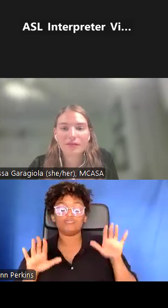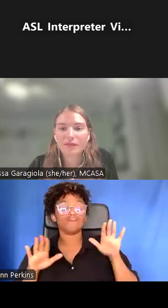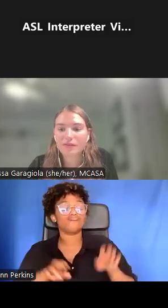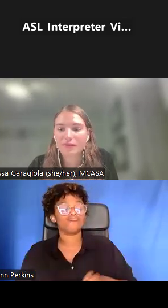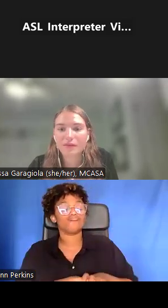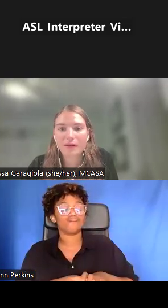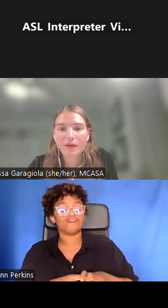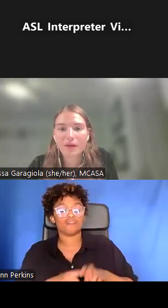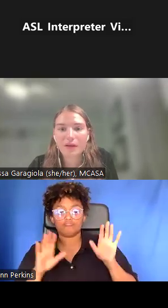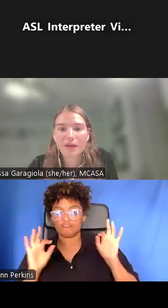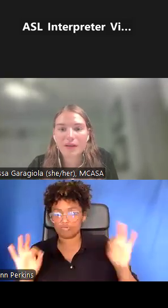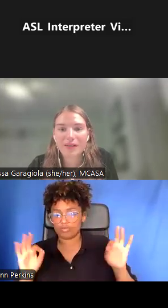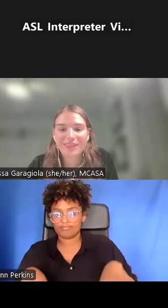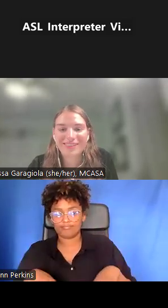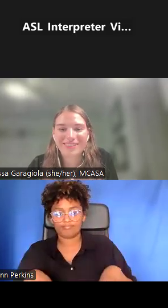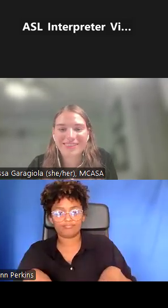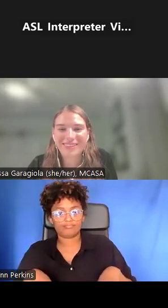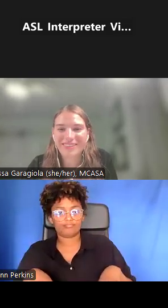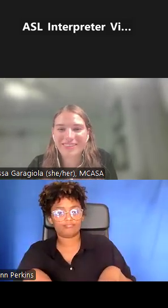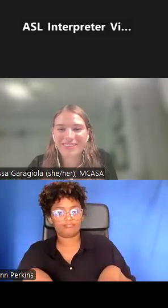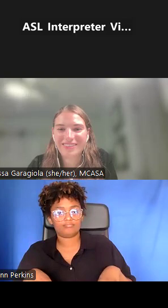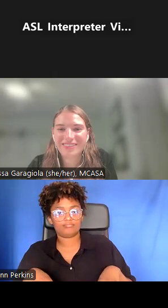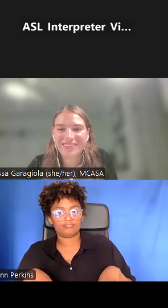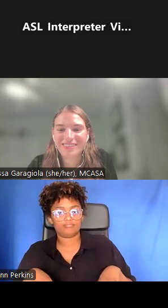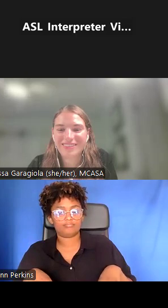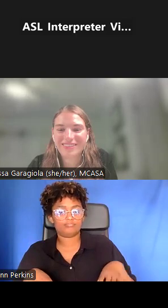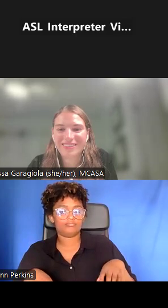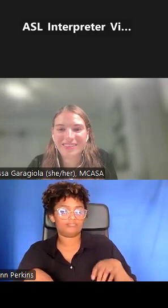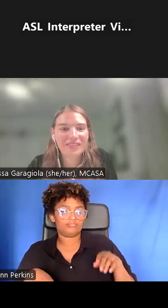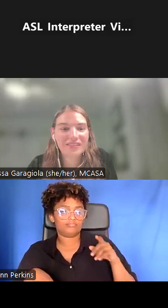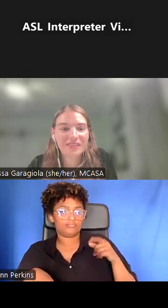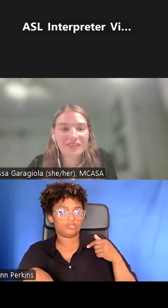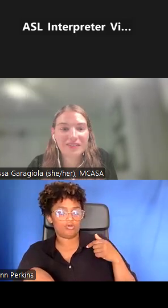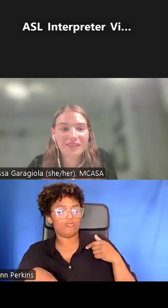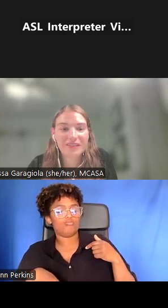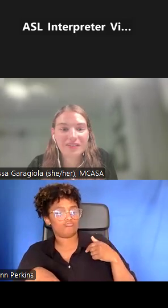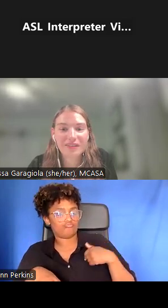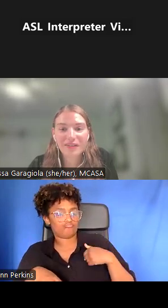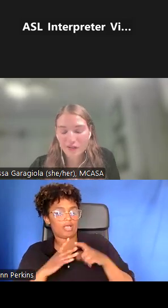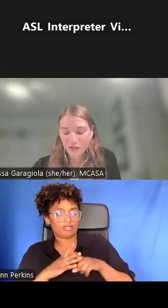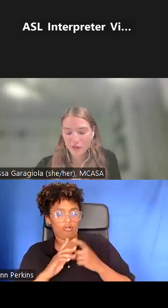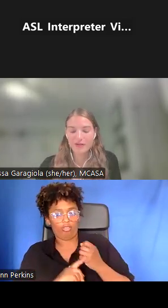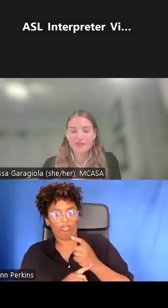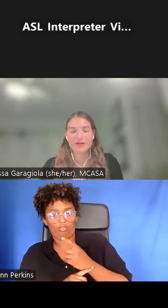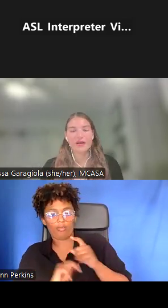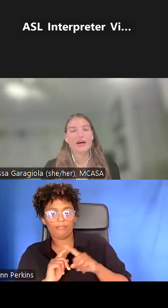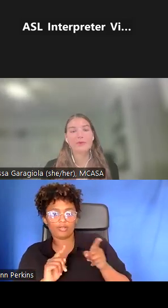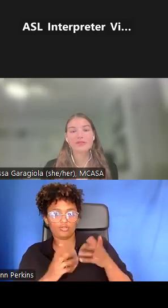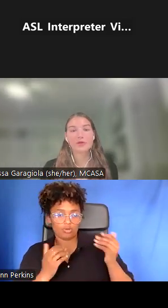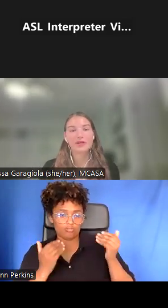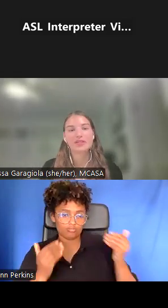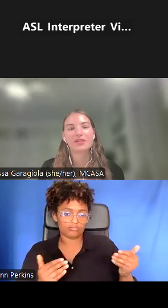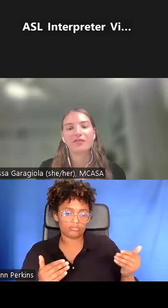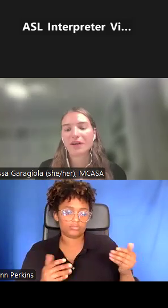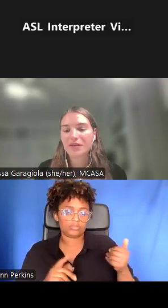So listen, I got us off track here. I just jumped in with the physical stuff. So do you want to do the personal self-care as well? Sure.